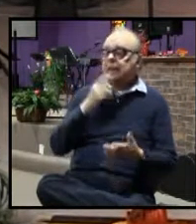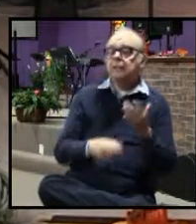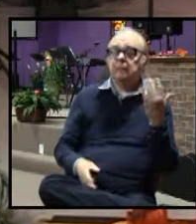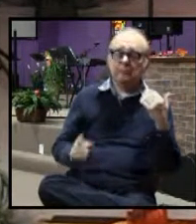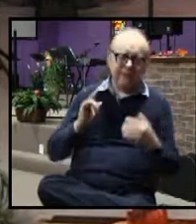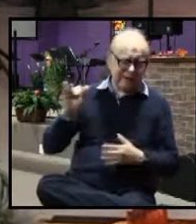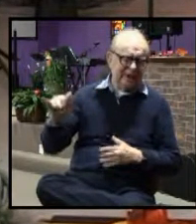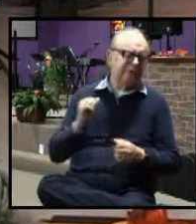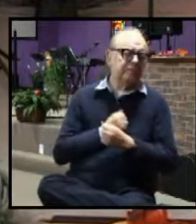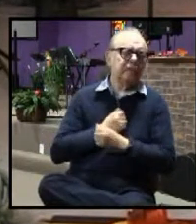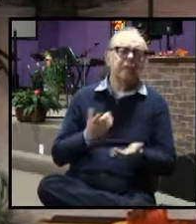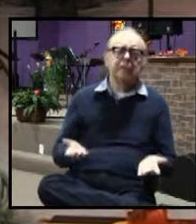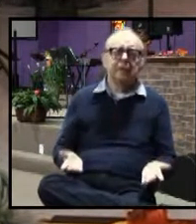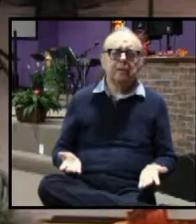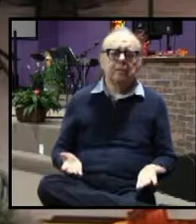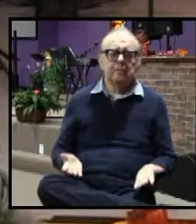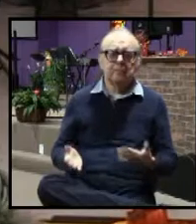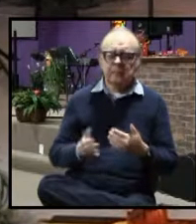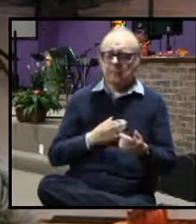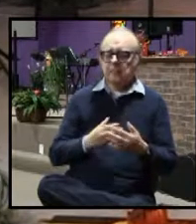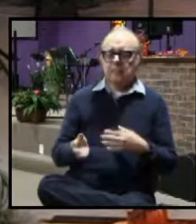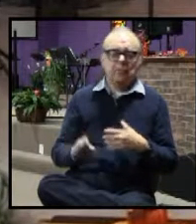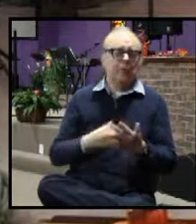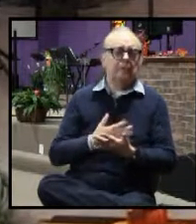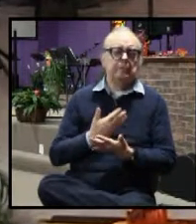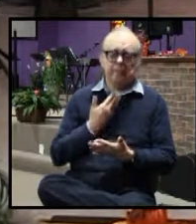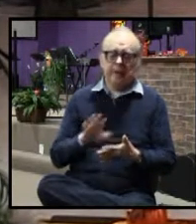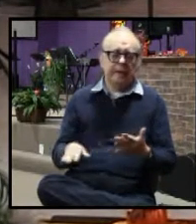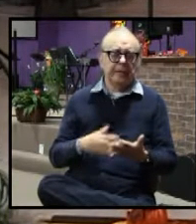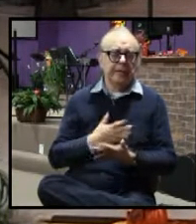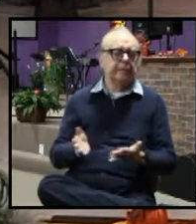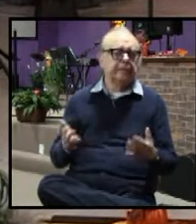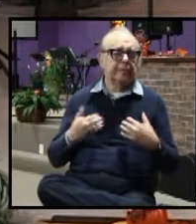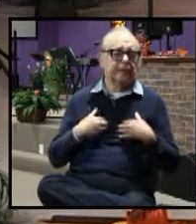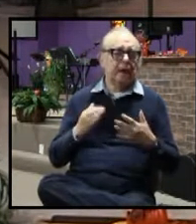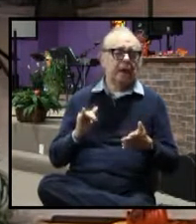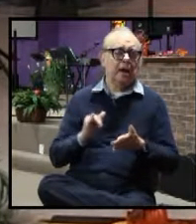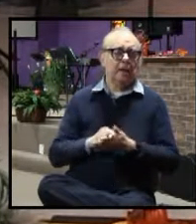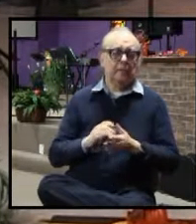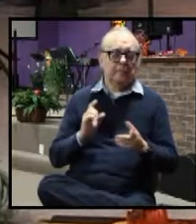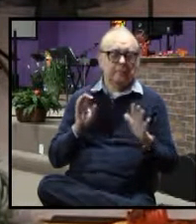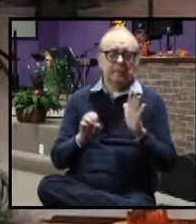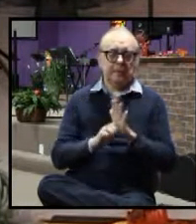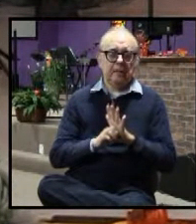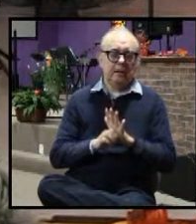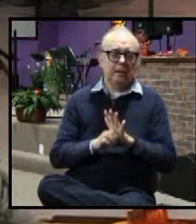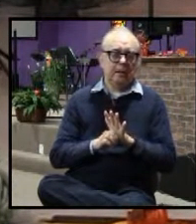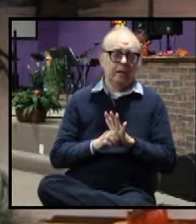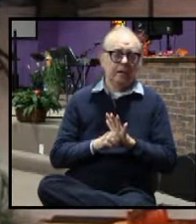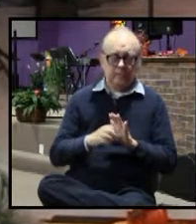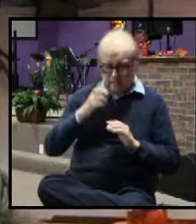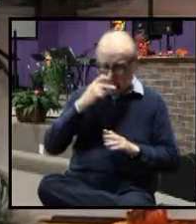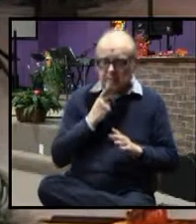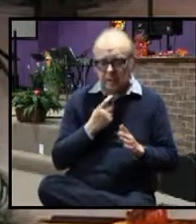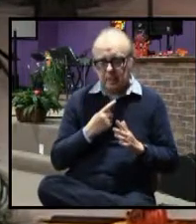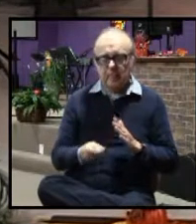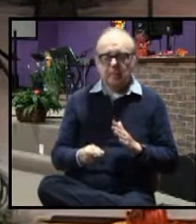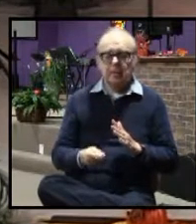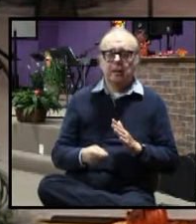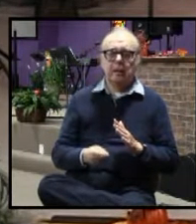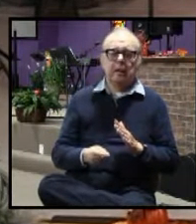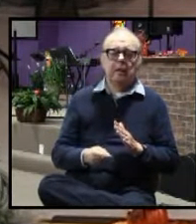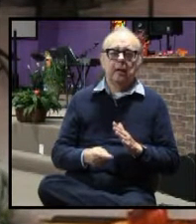And guess what? He's still loving me, even with all of the bad things that I do. For instance, Ephesians